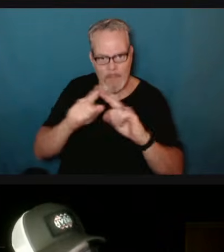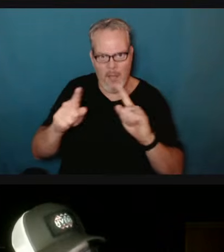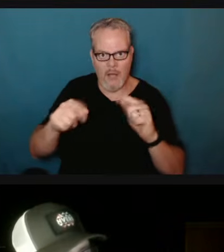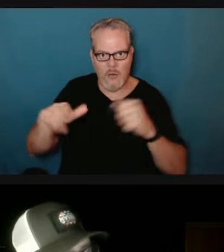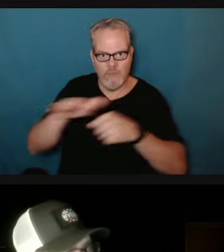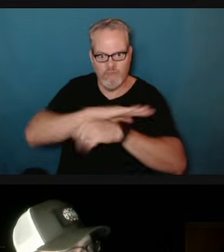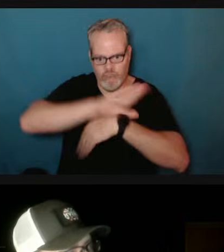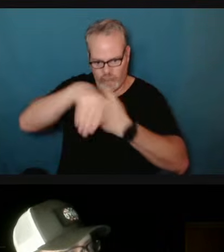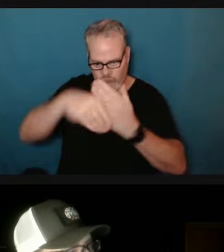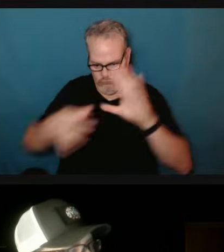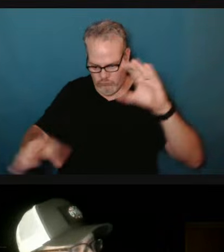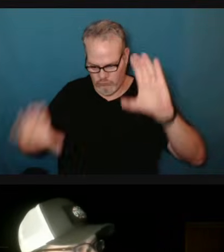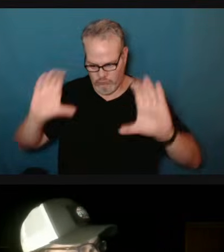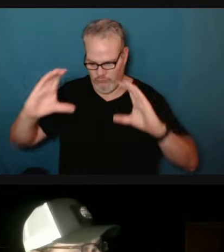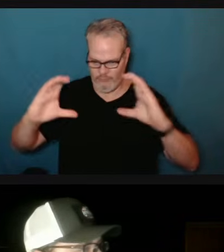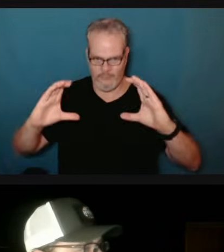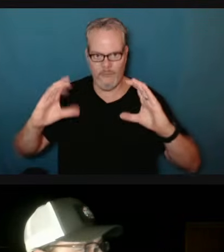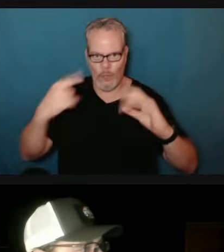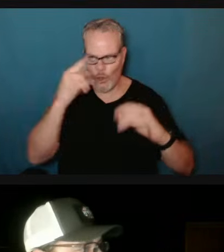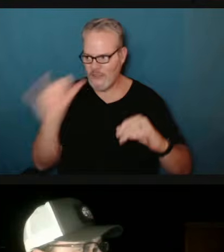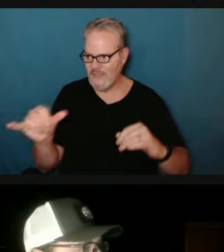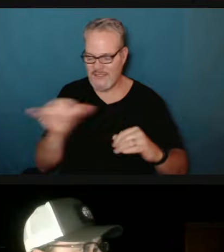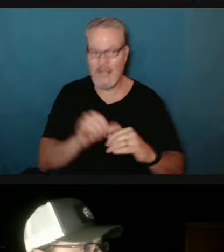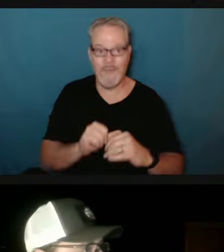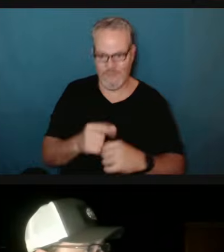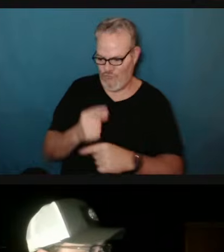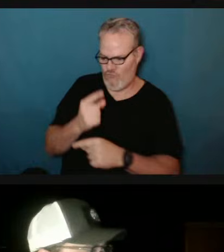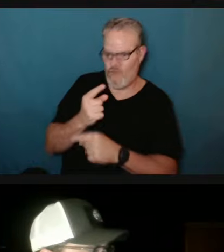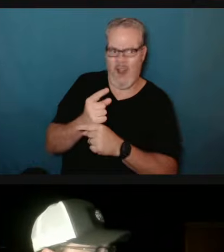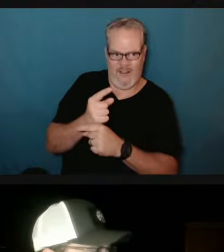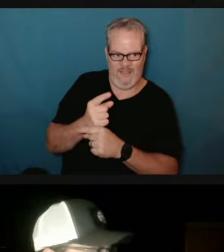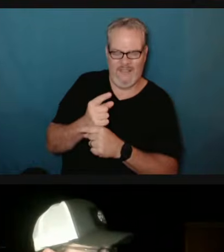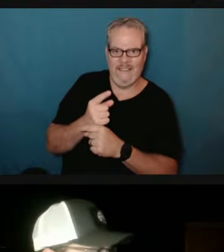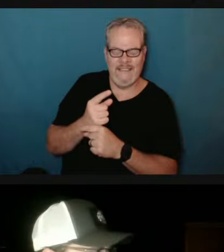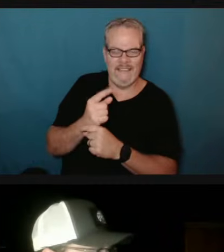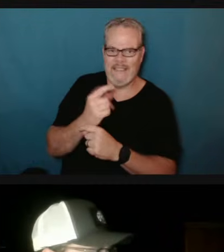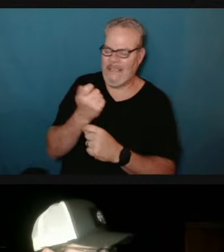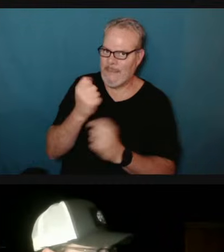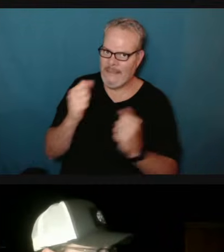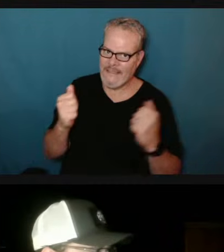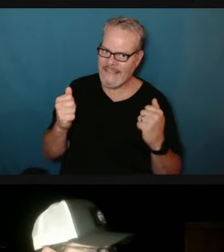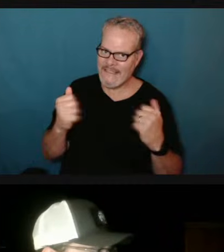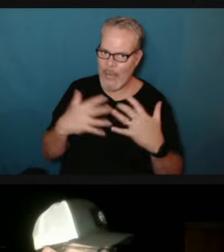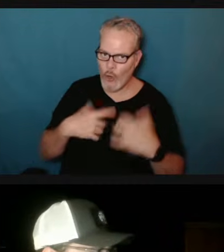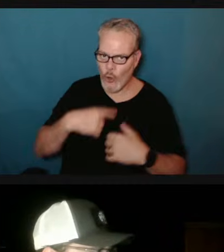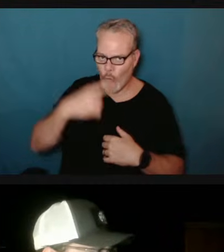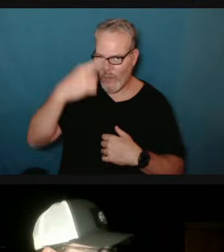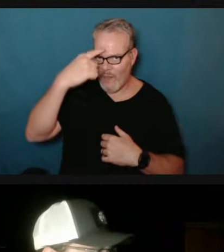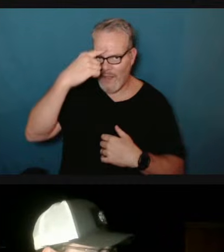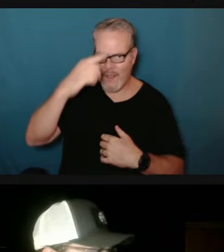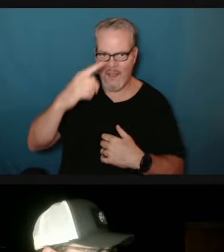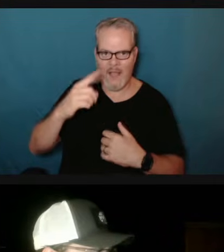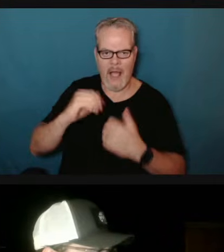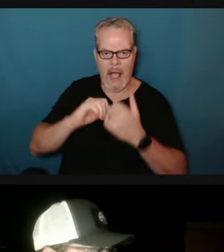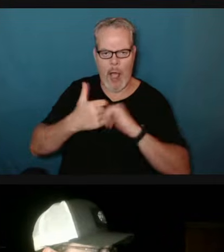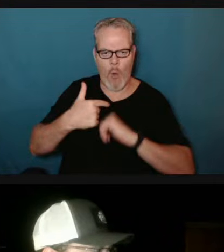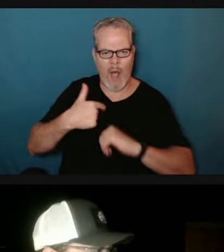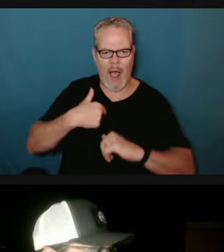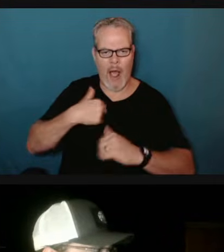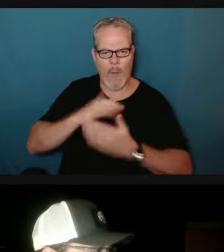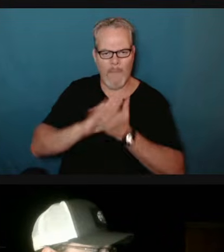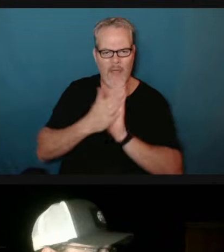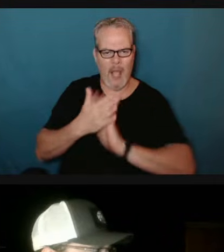there. And It'd be scary. It is scary to think where we would be in Hawaiian volcanology without